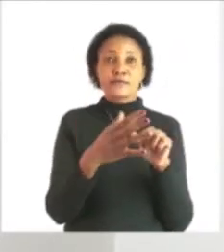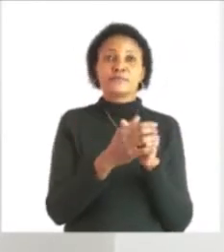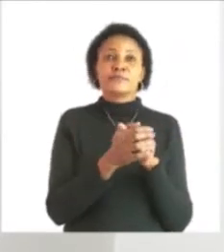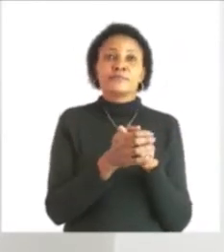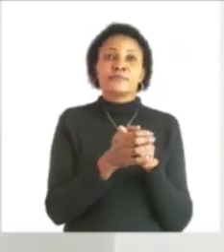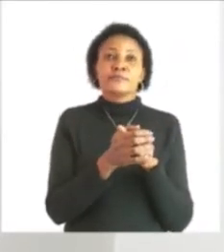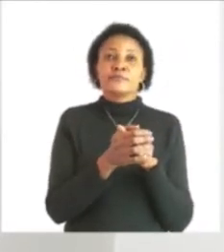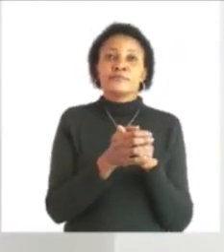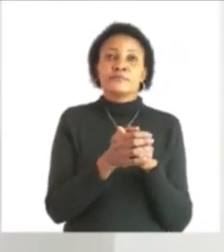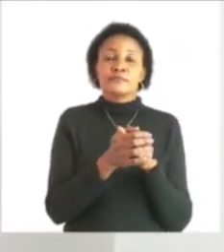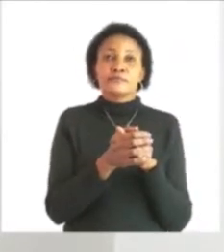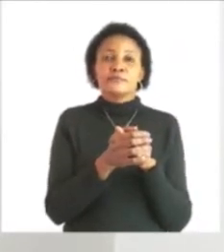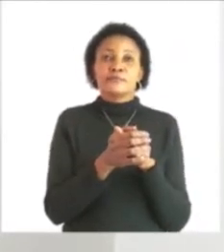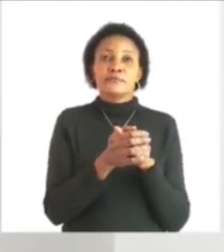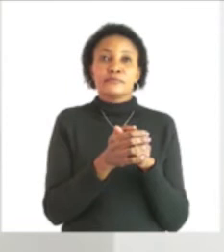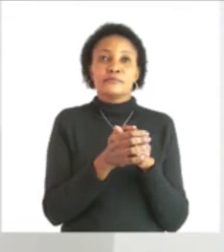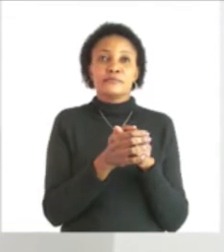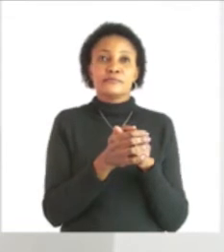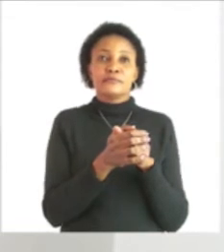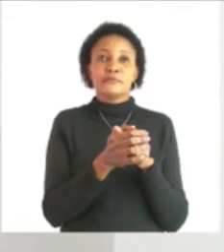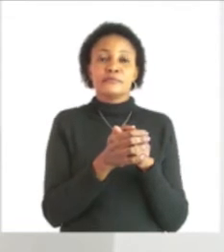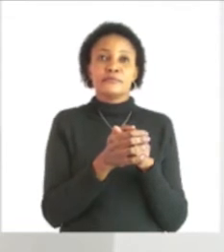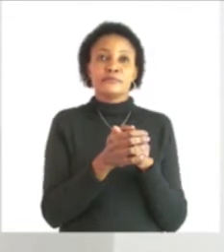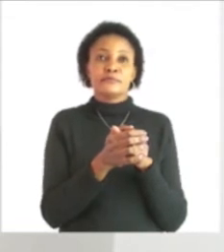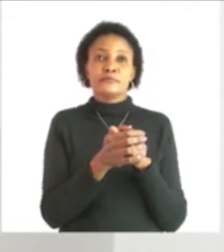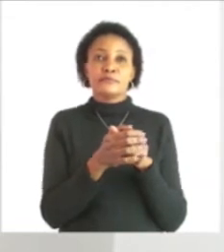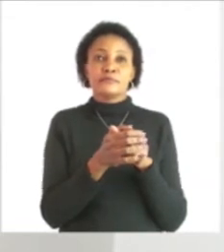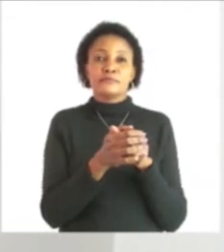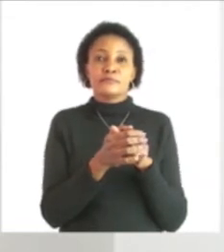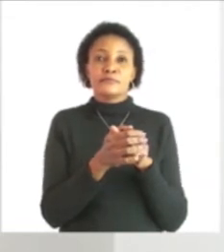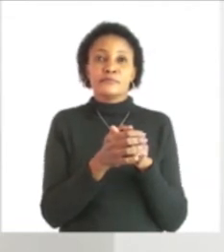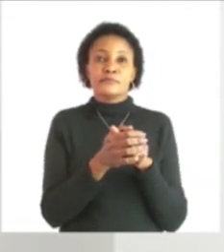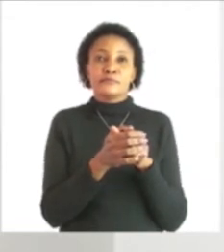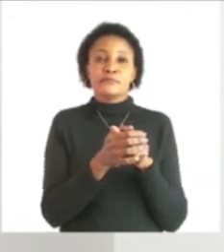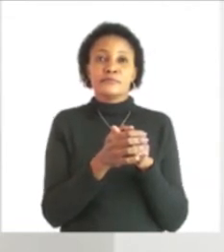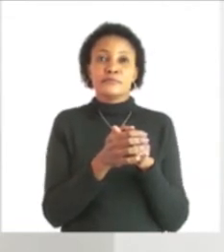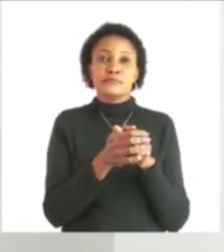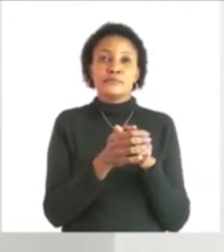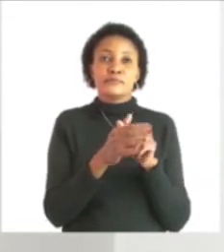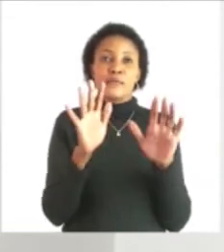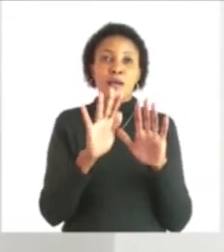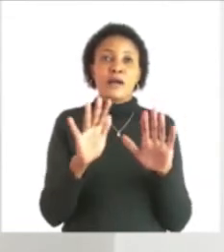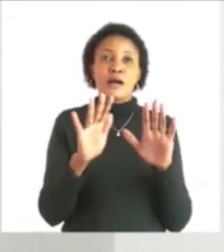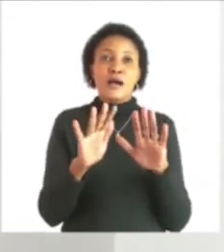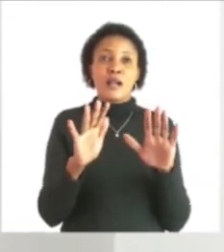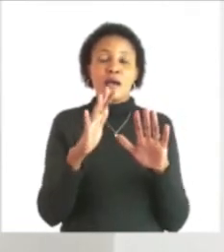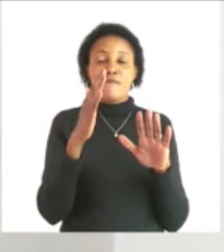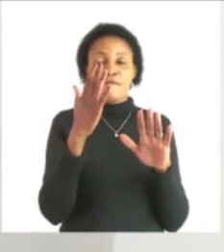We can do this together. Take your crayons and color in up to